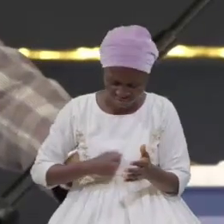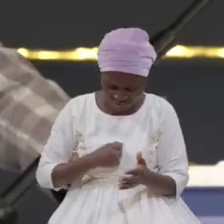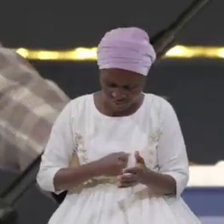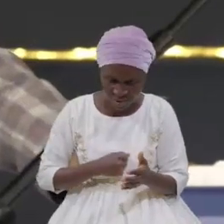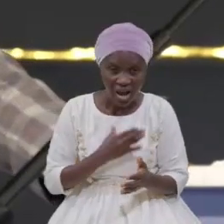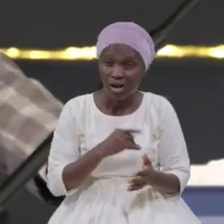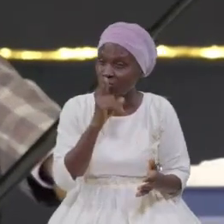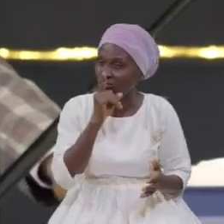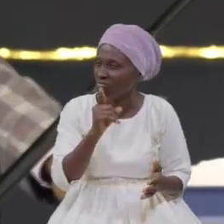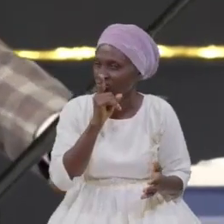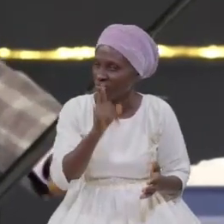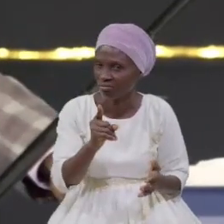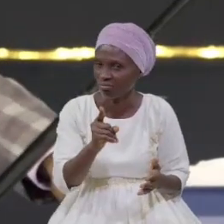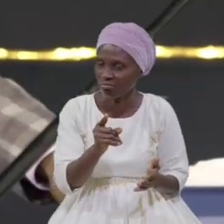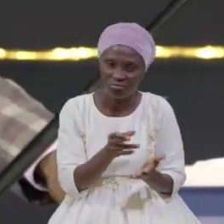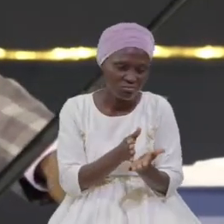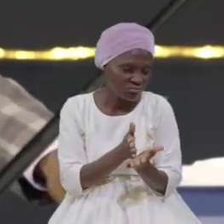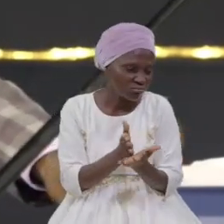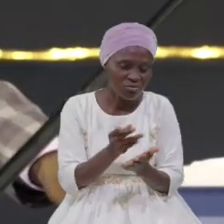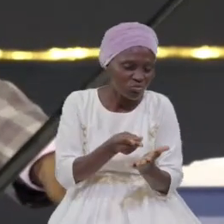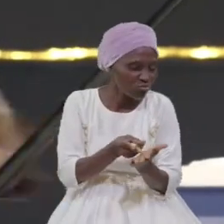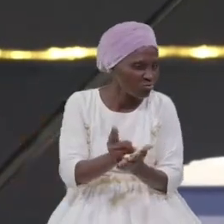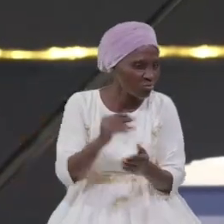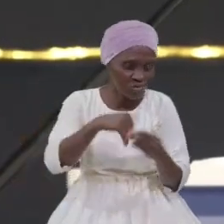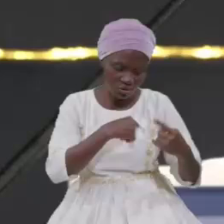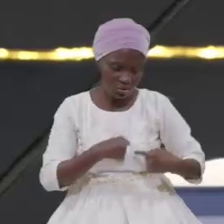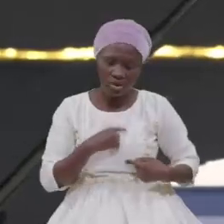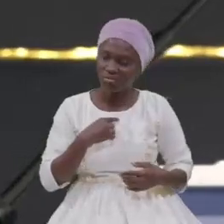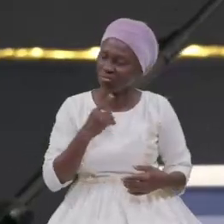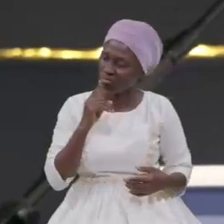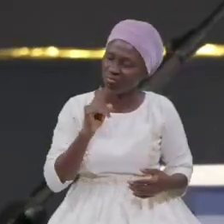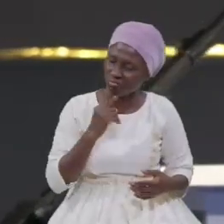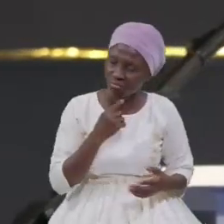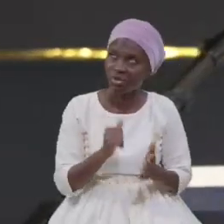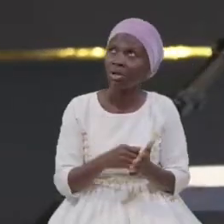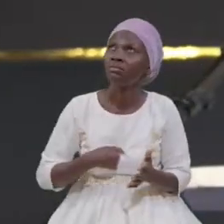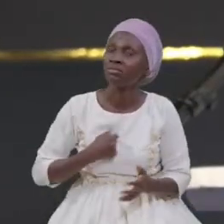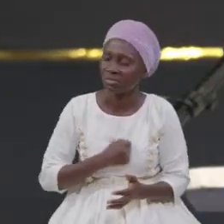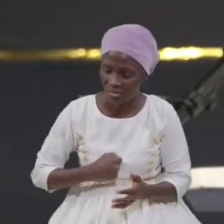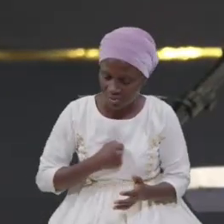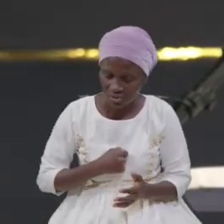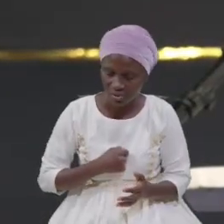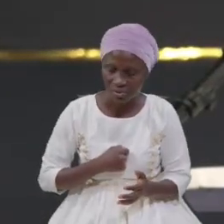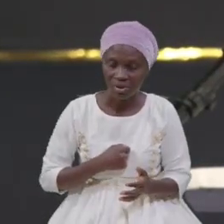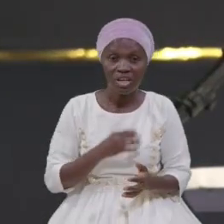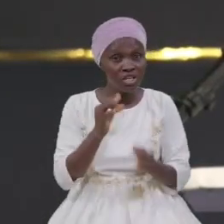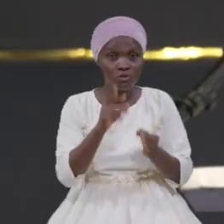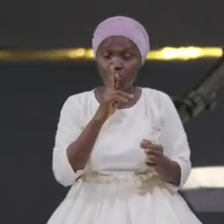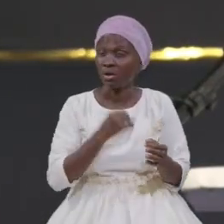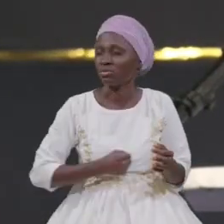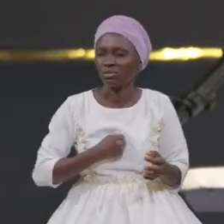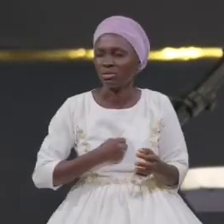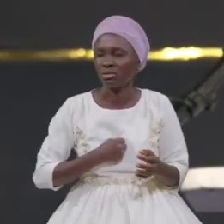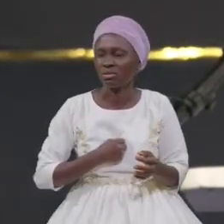sincerely mean it in your heart, I'm sorry. And if you are sorry, I'll not go back to